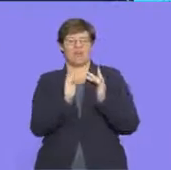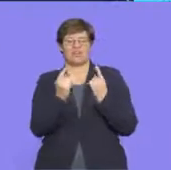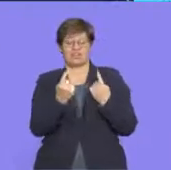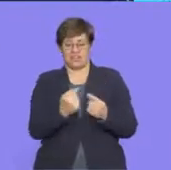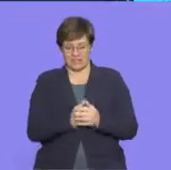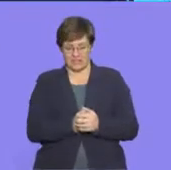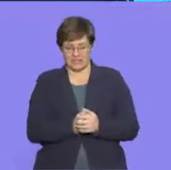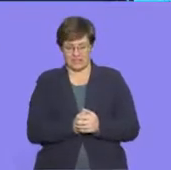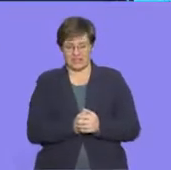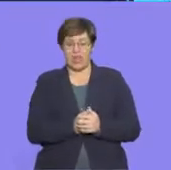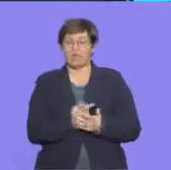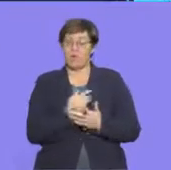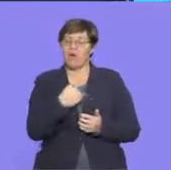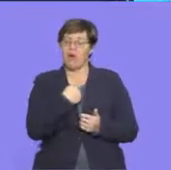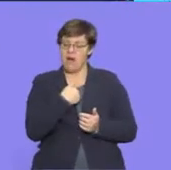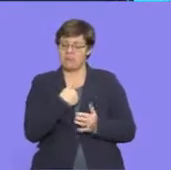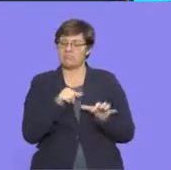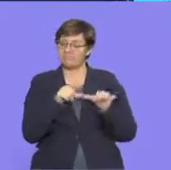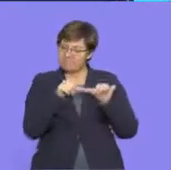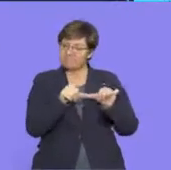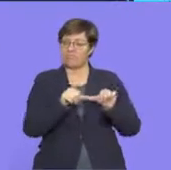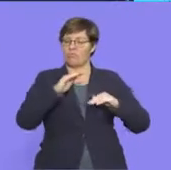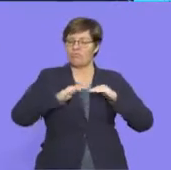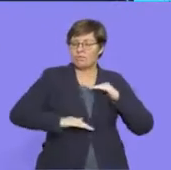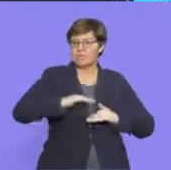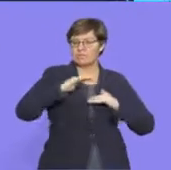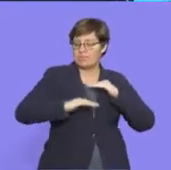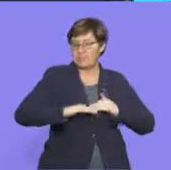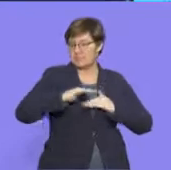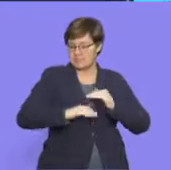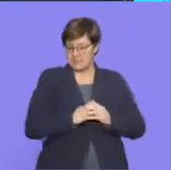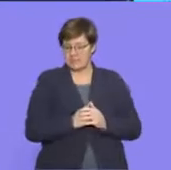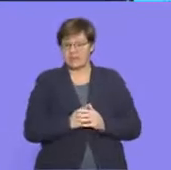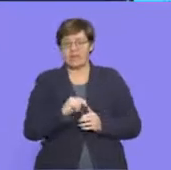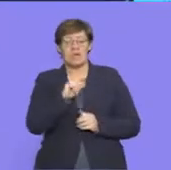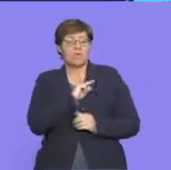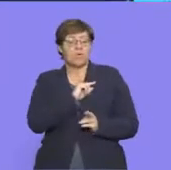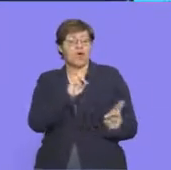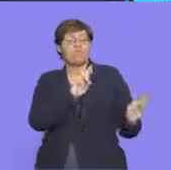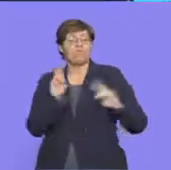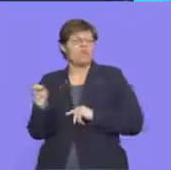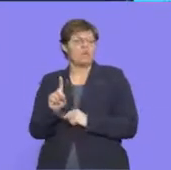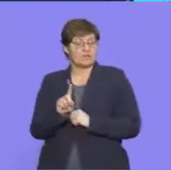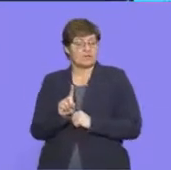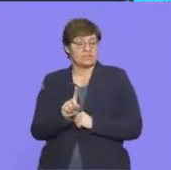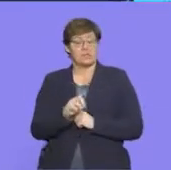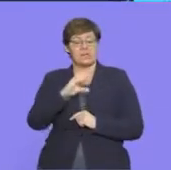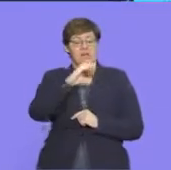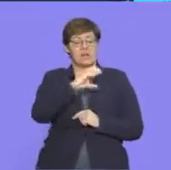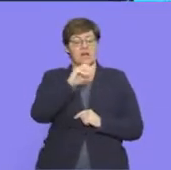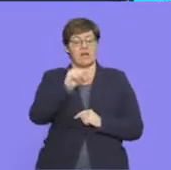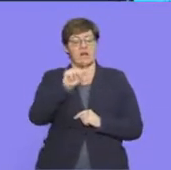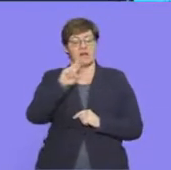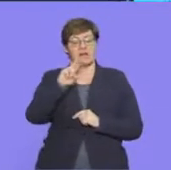we want the heart to do. It's all about keeping a rhythm. And that is why we're going to refer to it as the